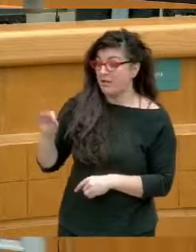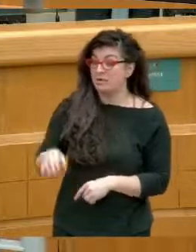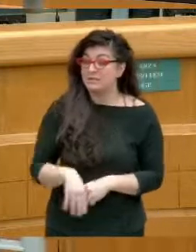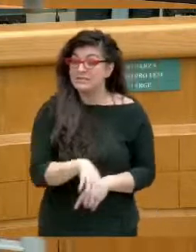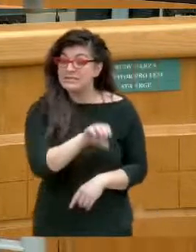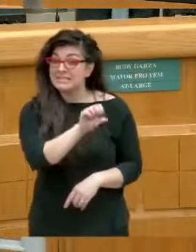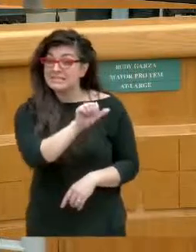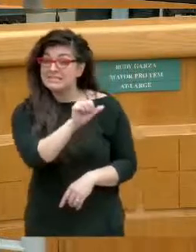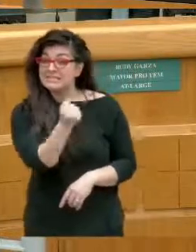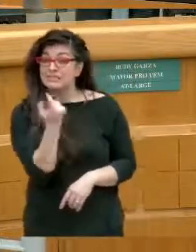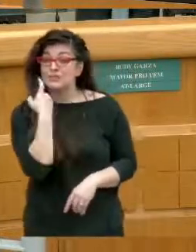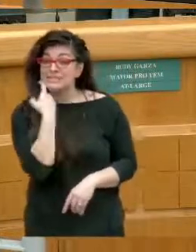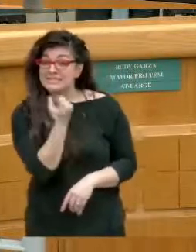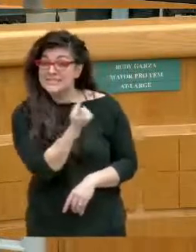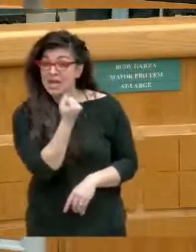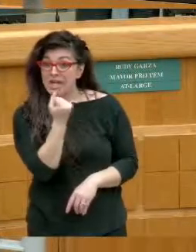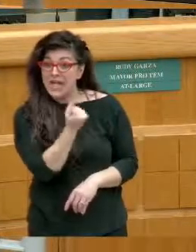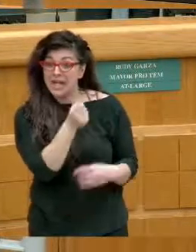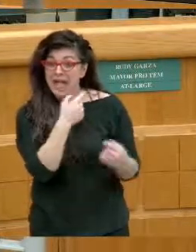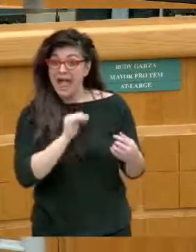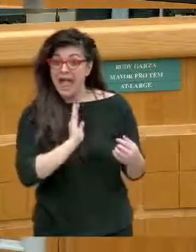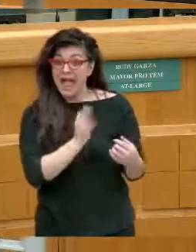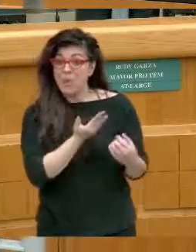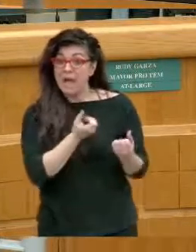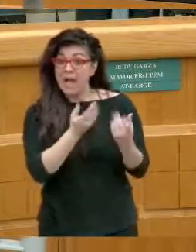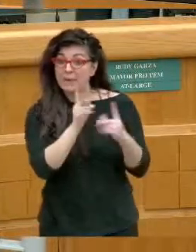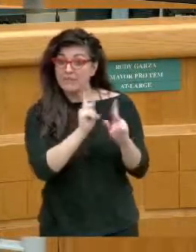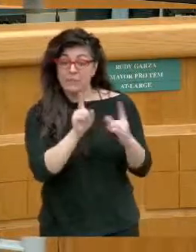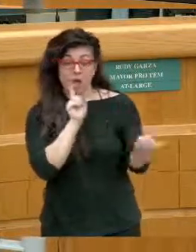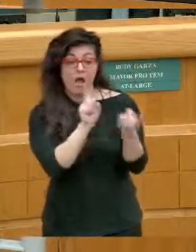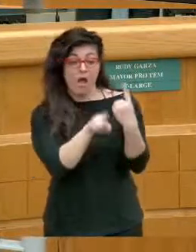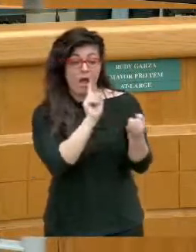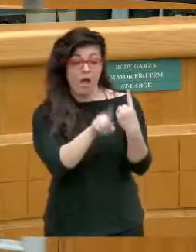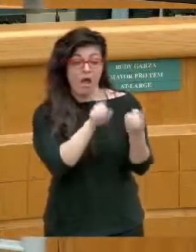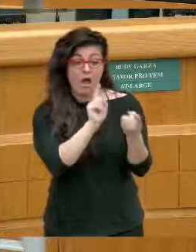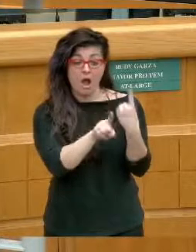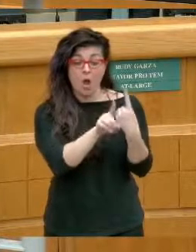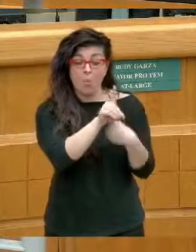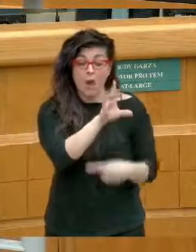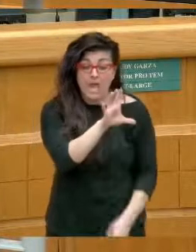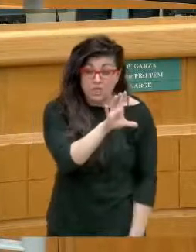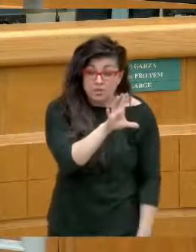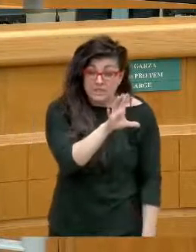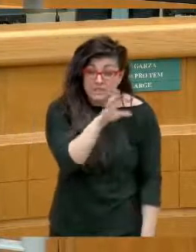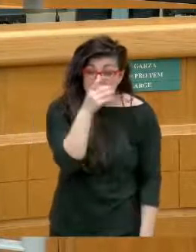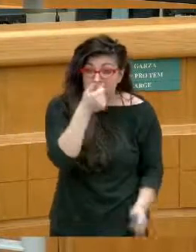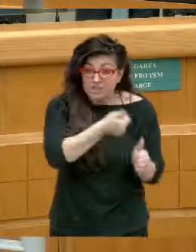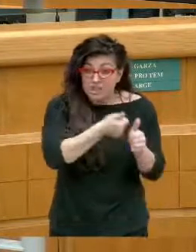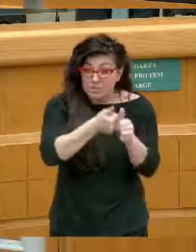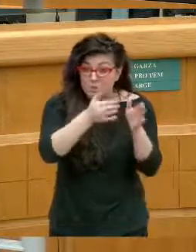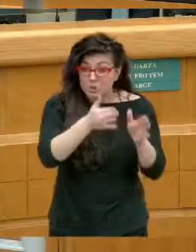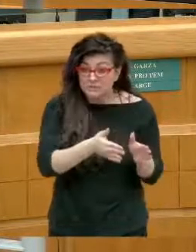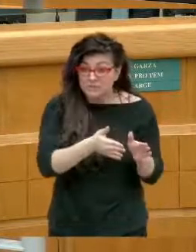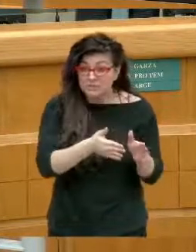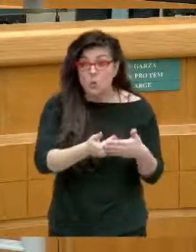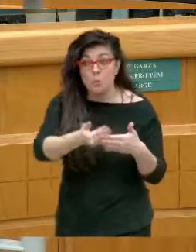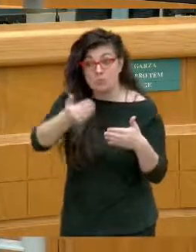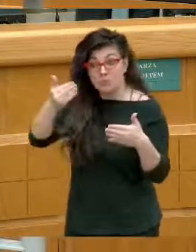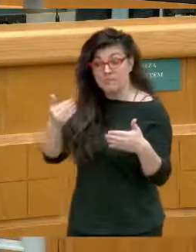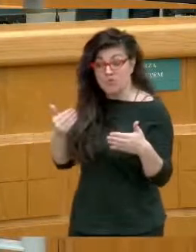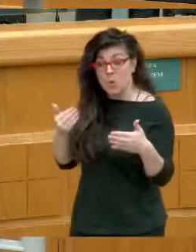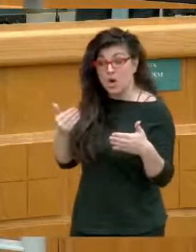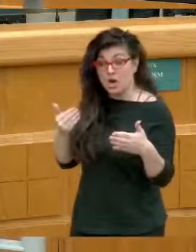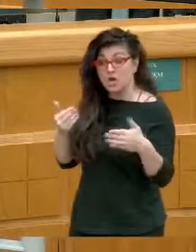100. So what this means is that the encounter index in Corpus Christi was at normal levels as